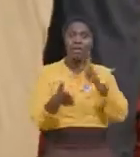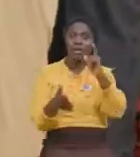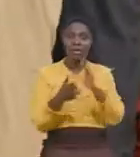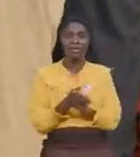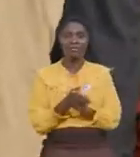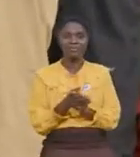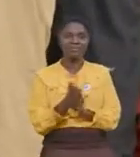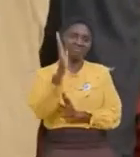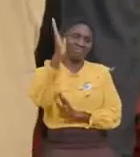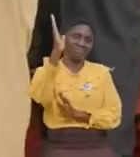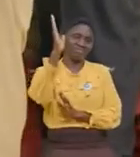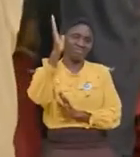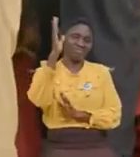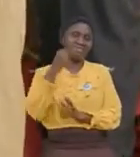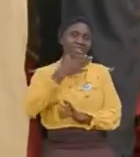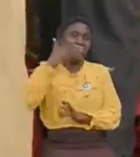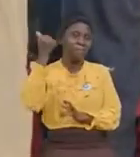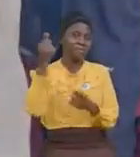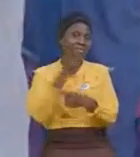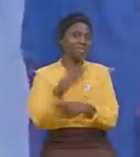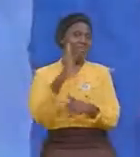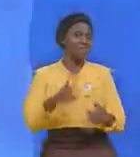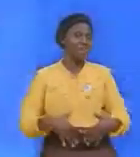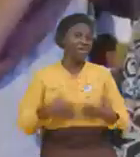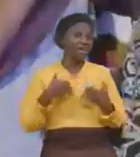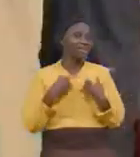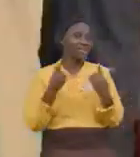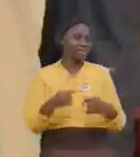The best day of your life has